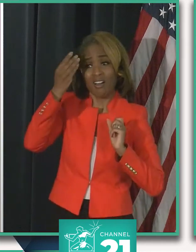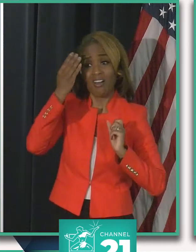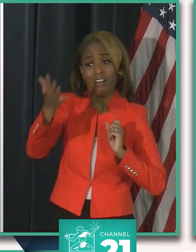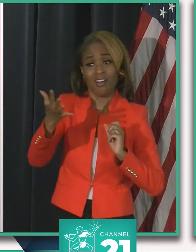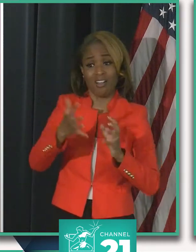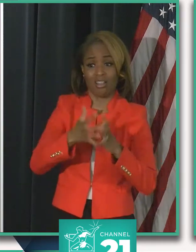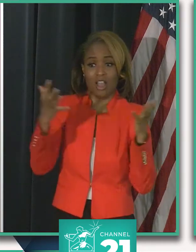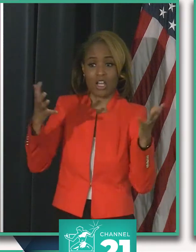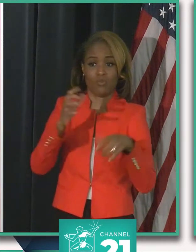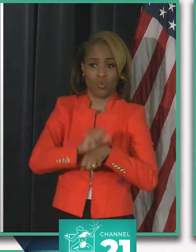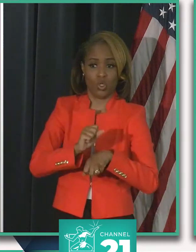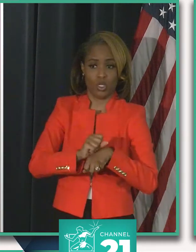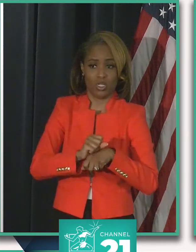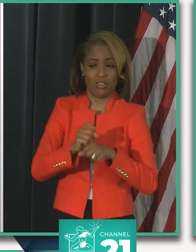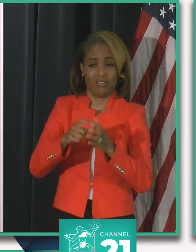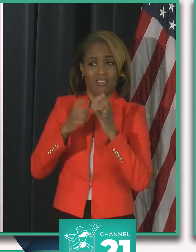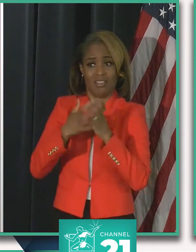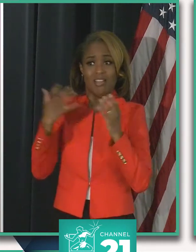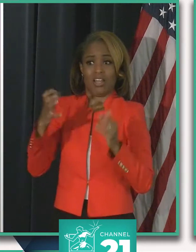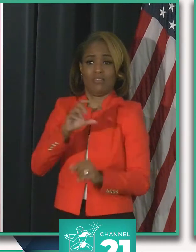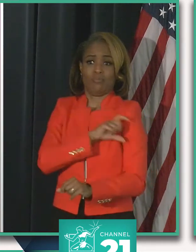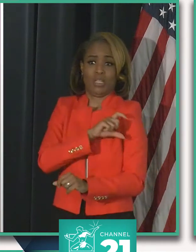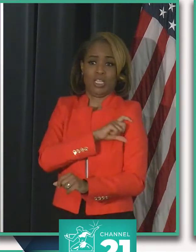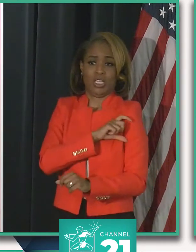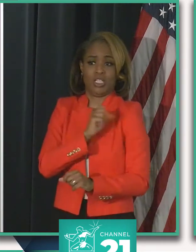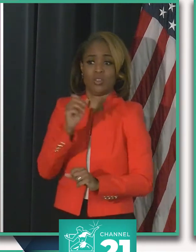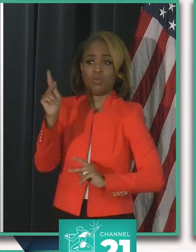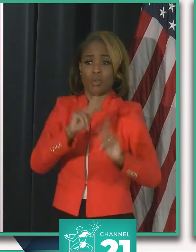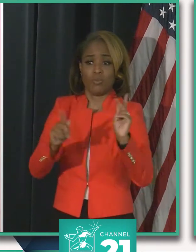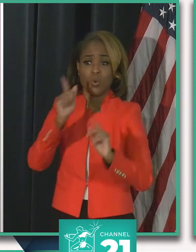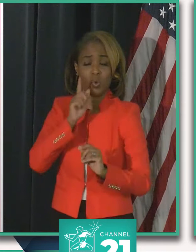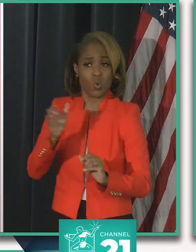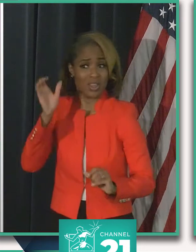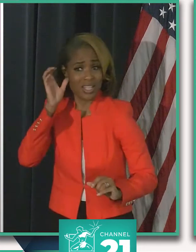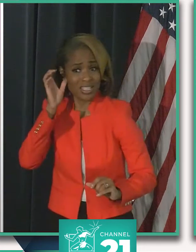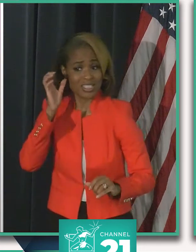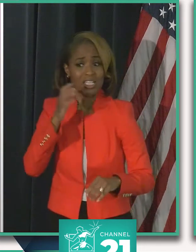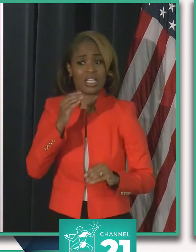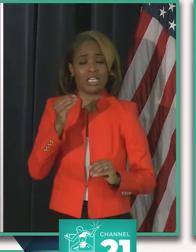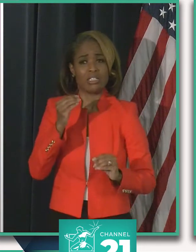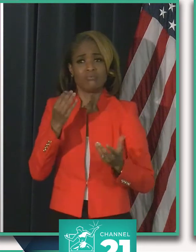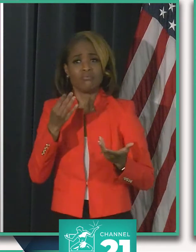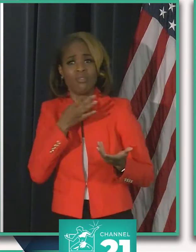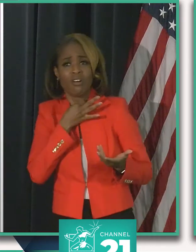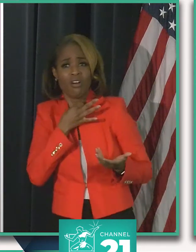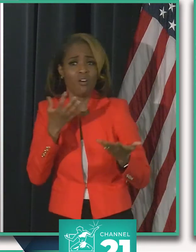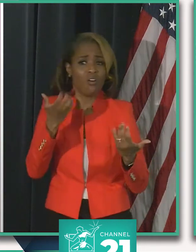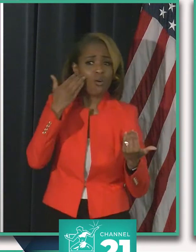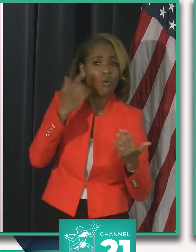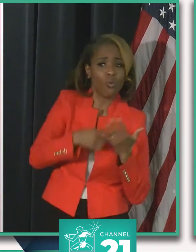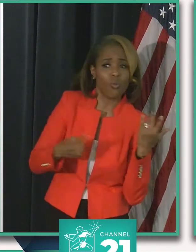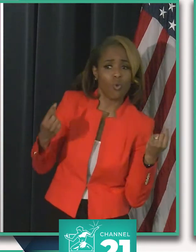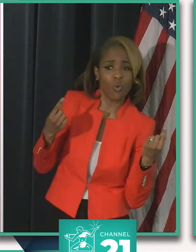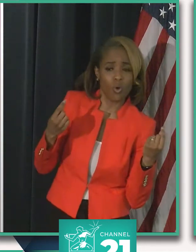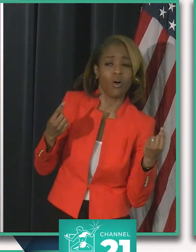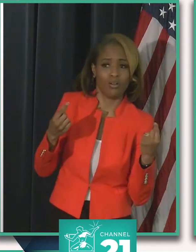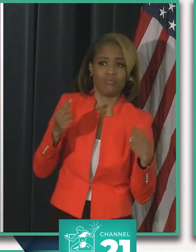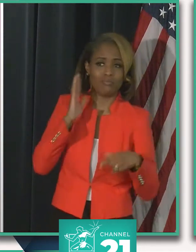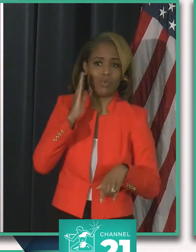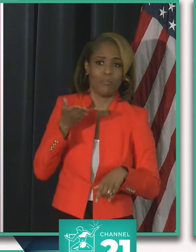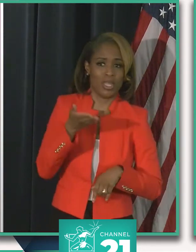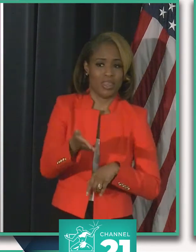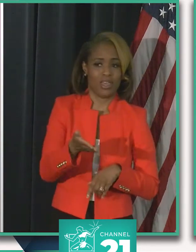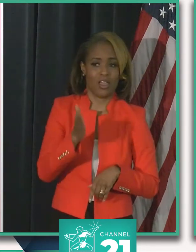it takes a lot of police officers. And so those who are listening, who are wondering what we're going to do, we're going to be there. We're